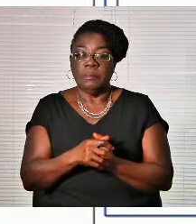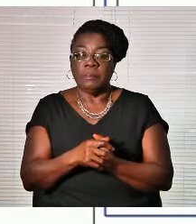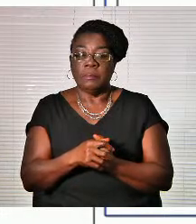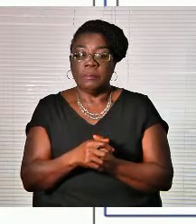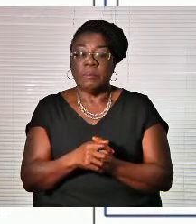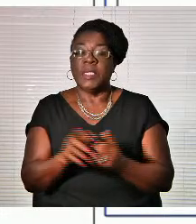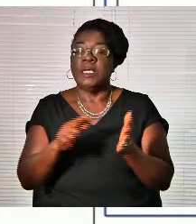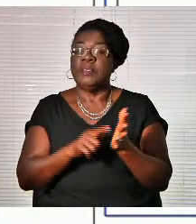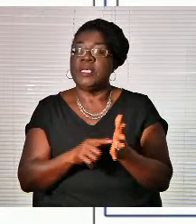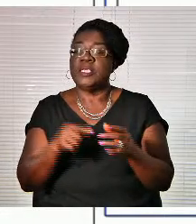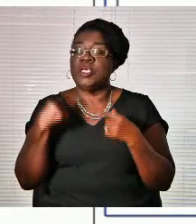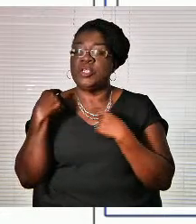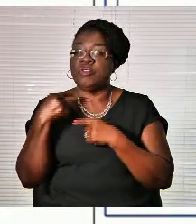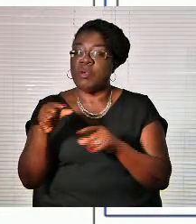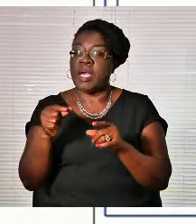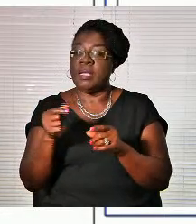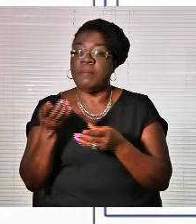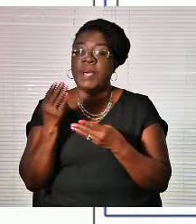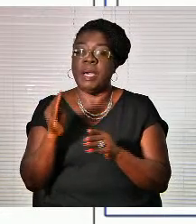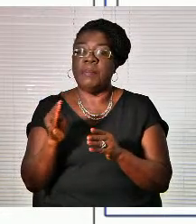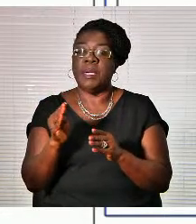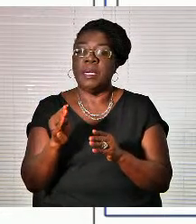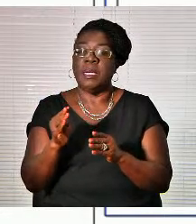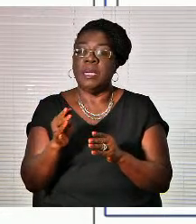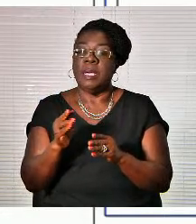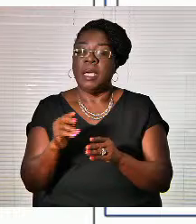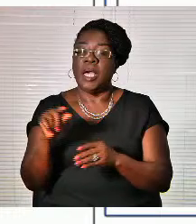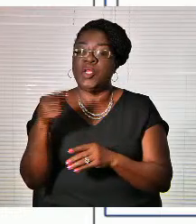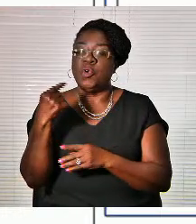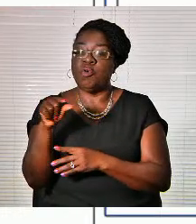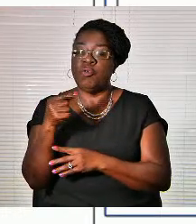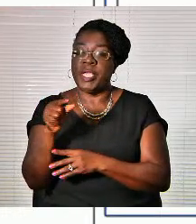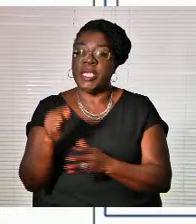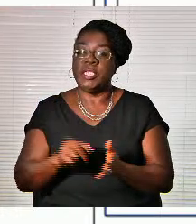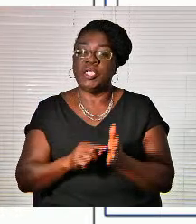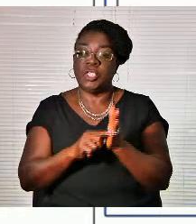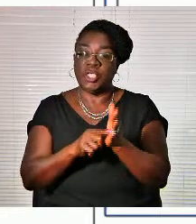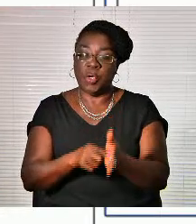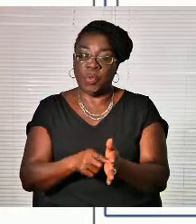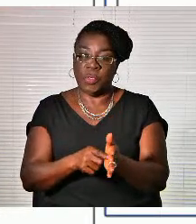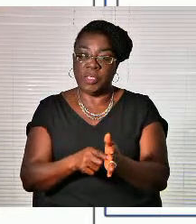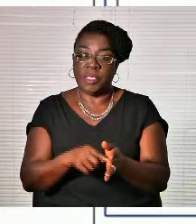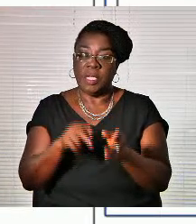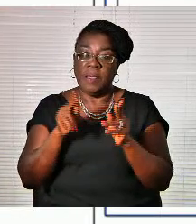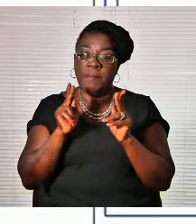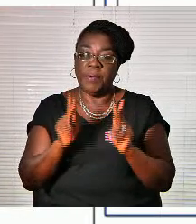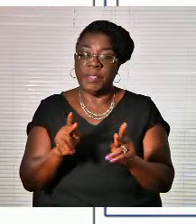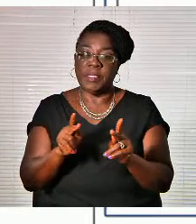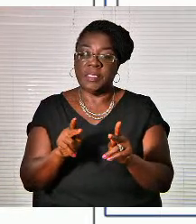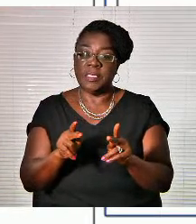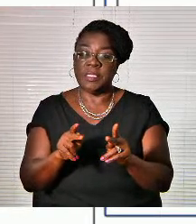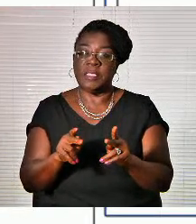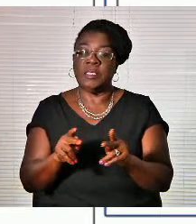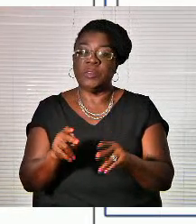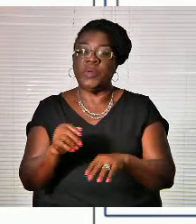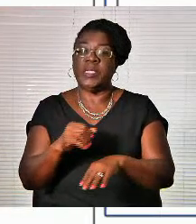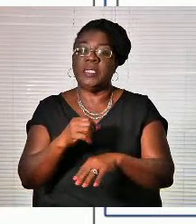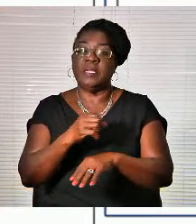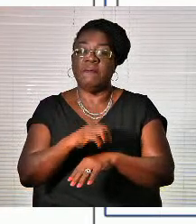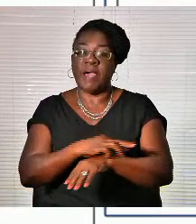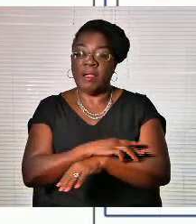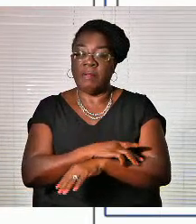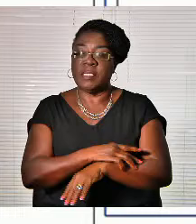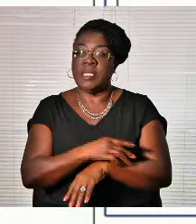This is Grand Bahama, and the green represents cases, and the fuchsia represents contacts.